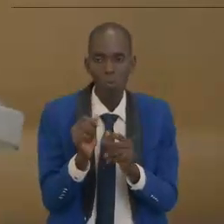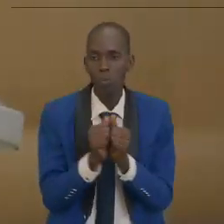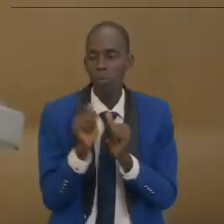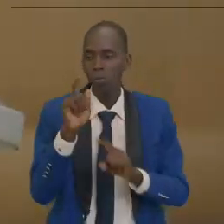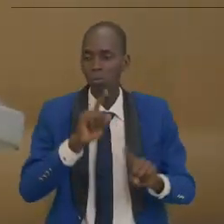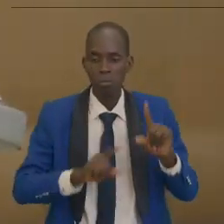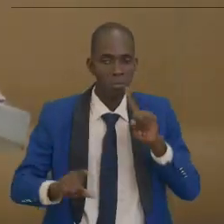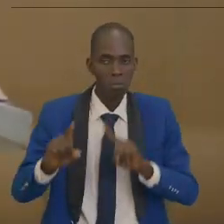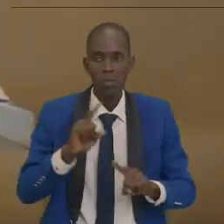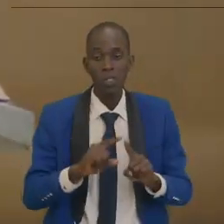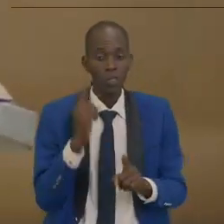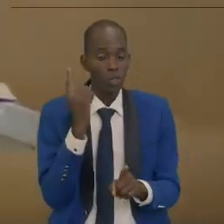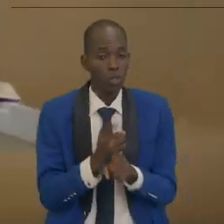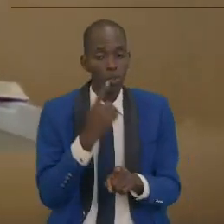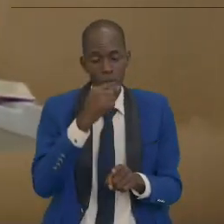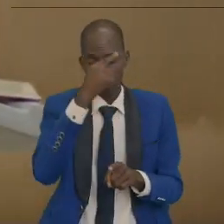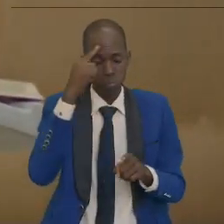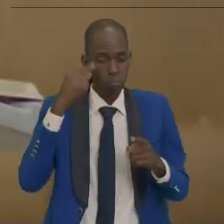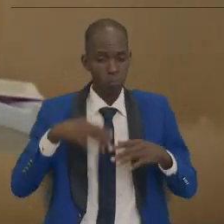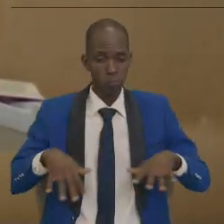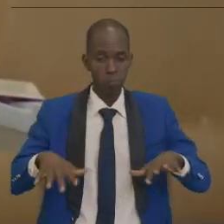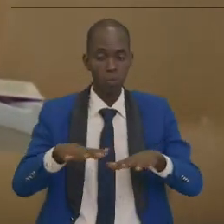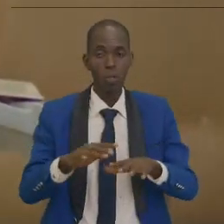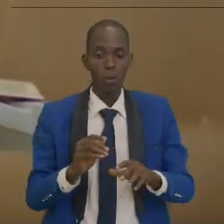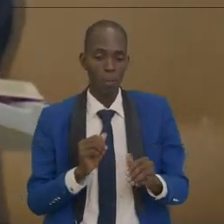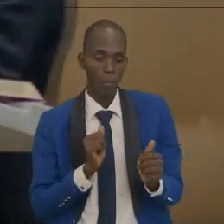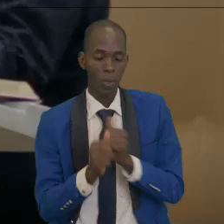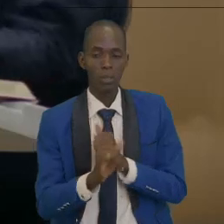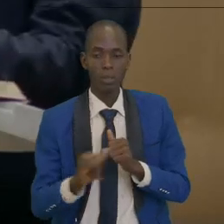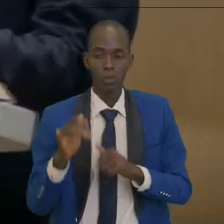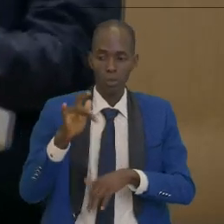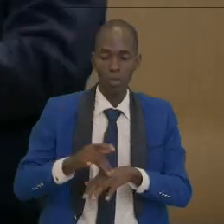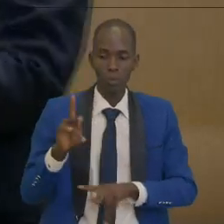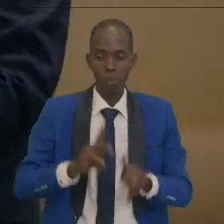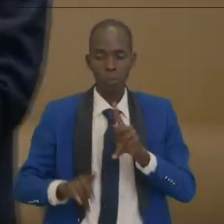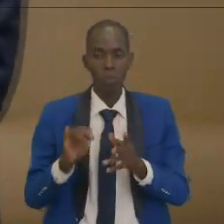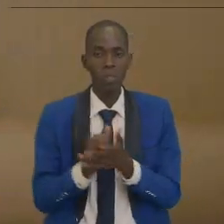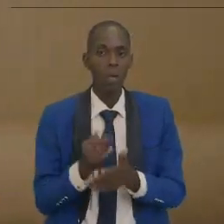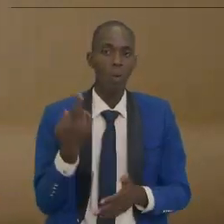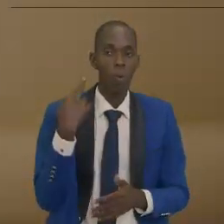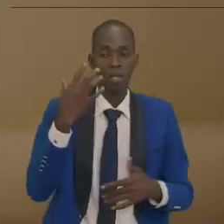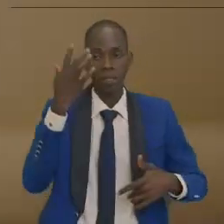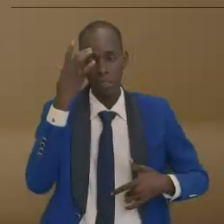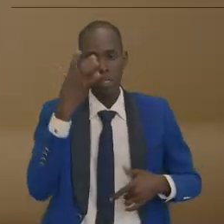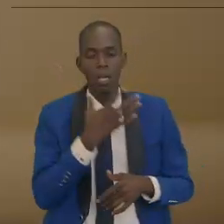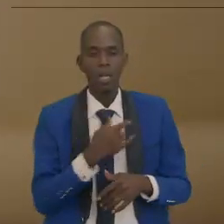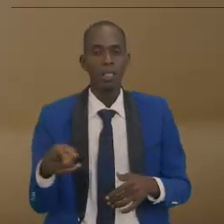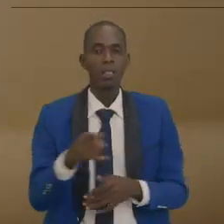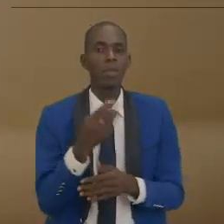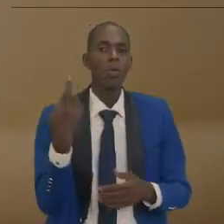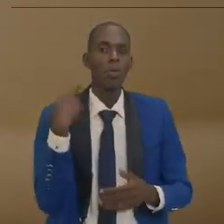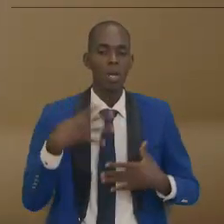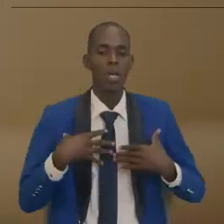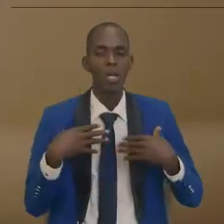shadow coming upon the people that were seen and they were healed and the